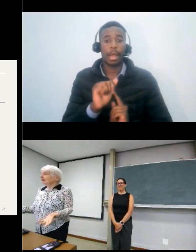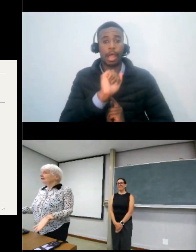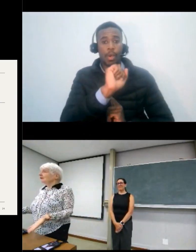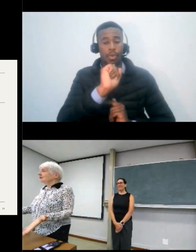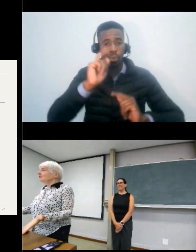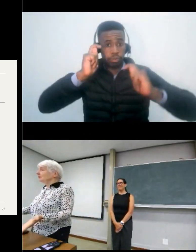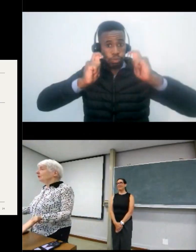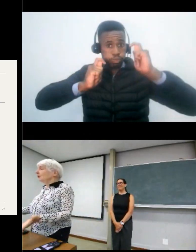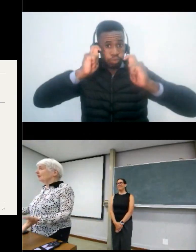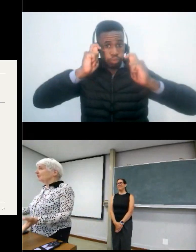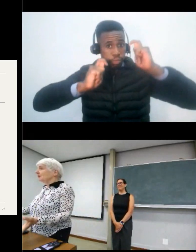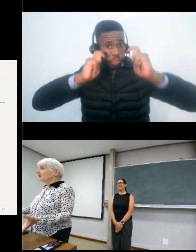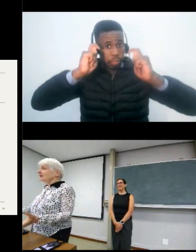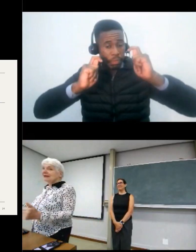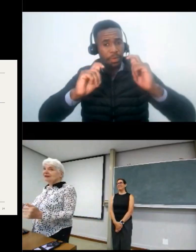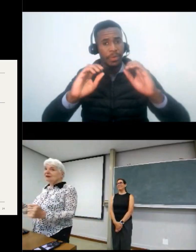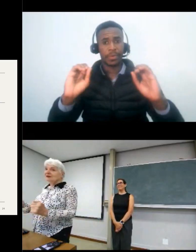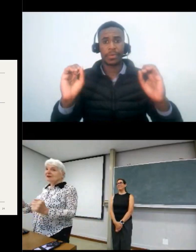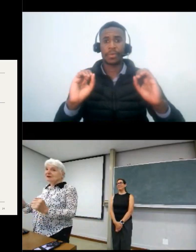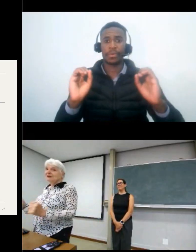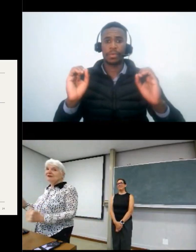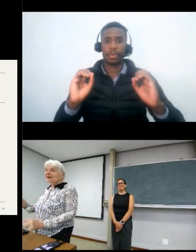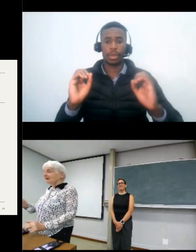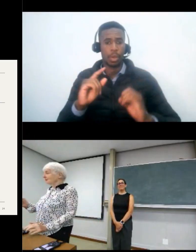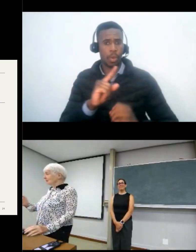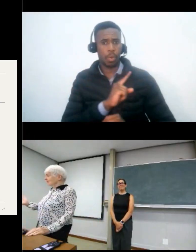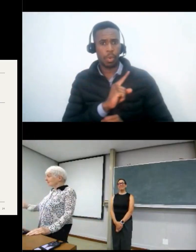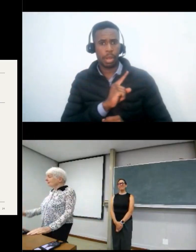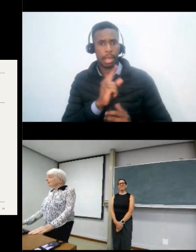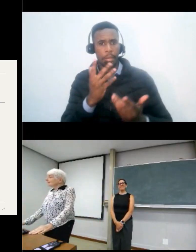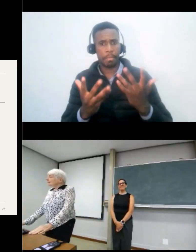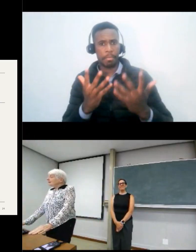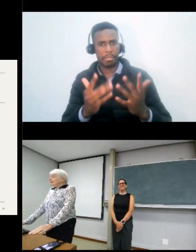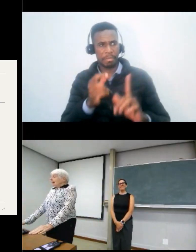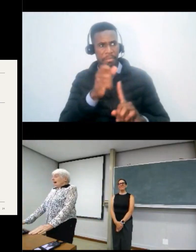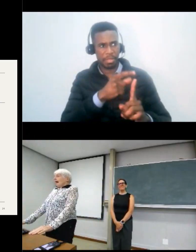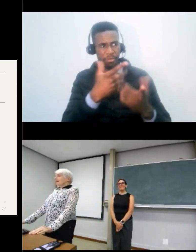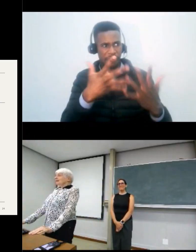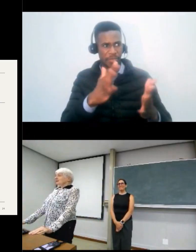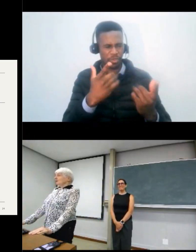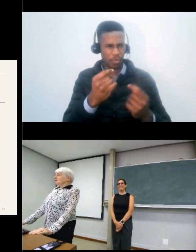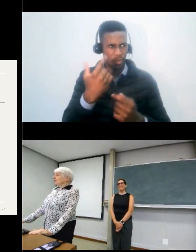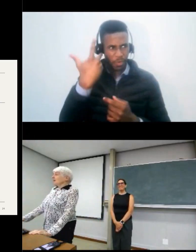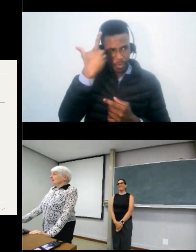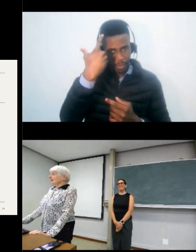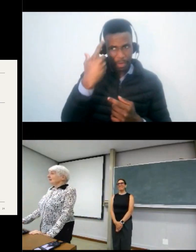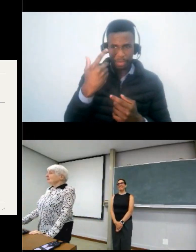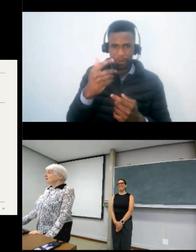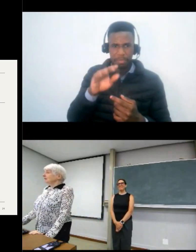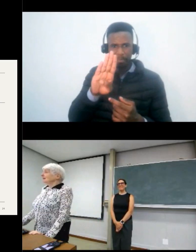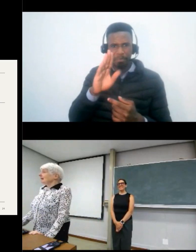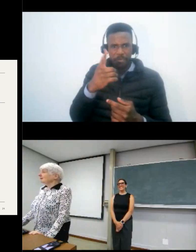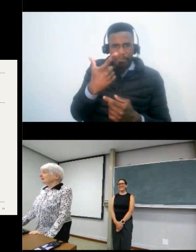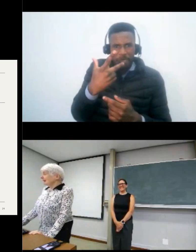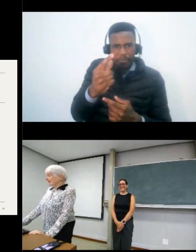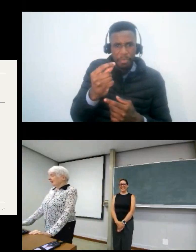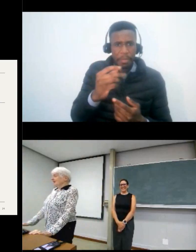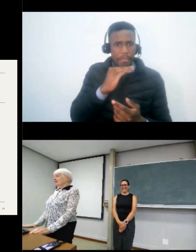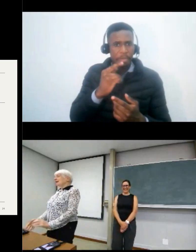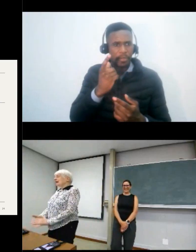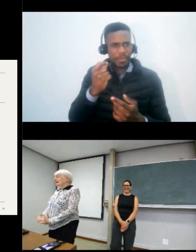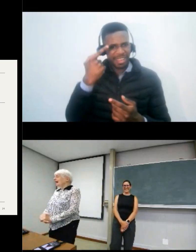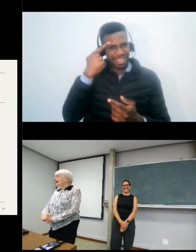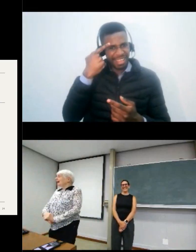illustrated that deaf people who have Botox cannot do their eyebrows. And they realise they're damaging their